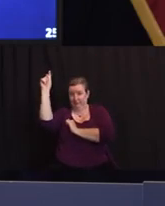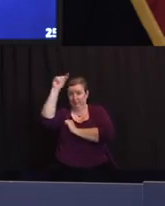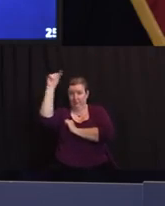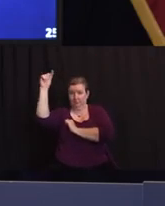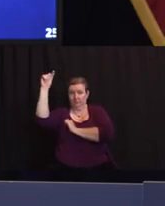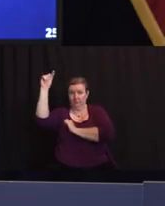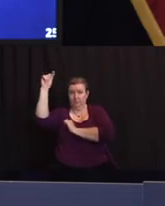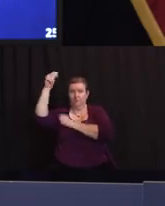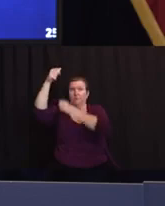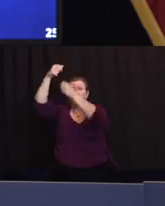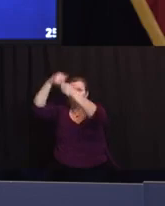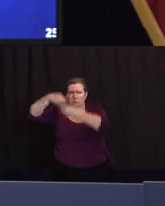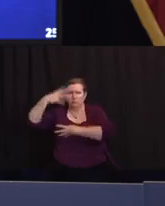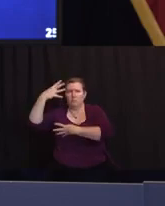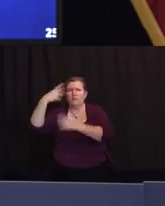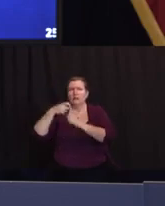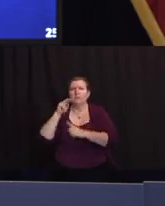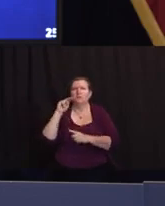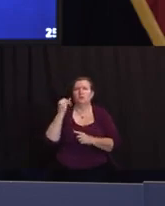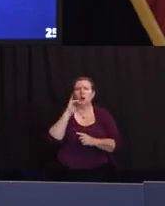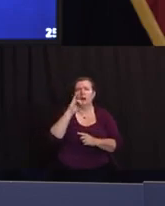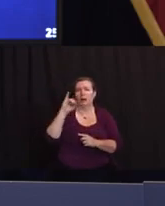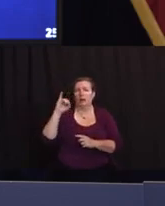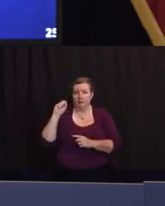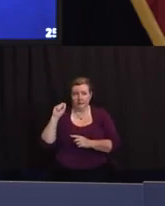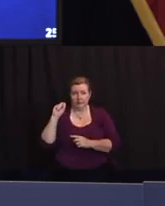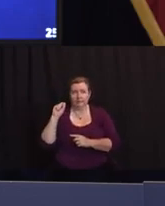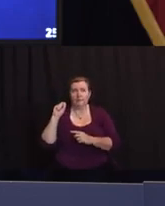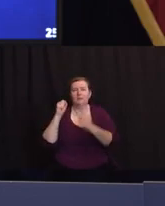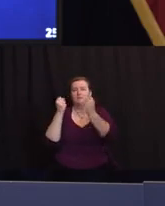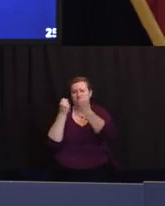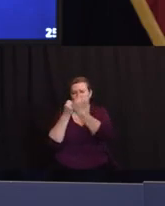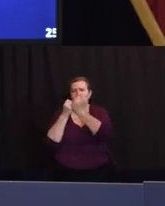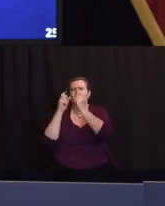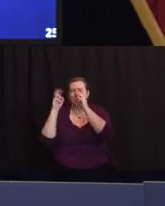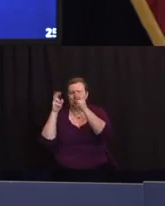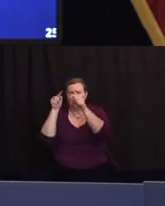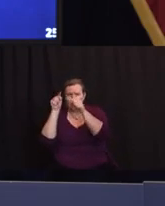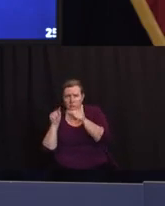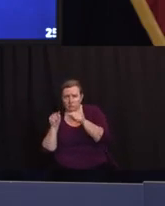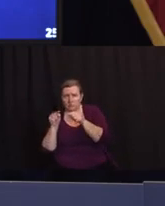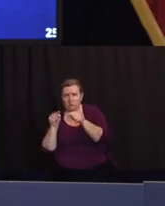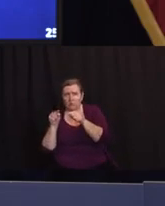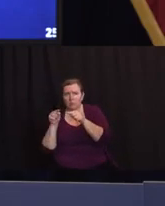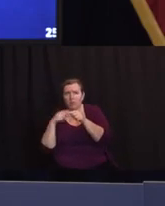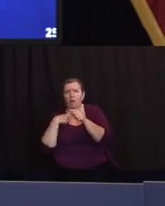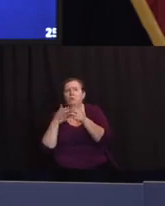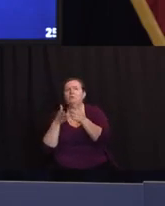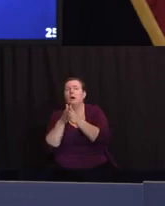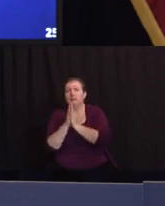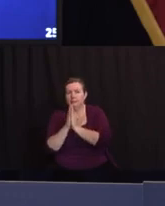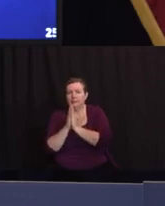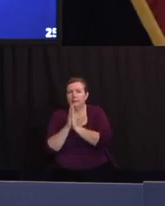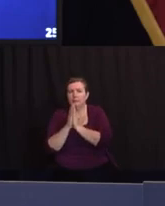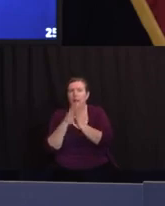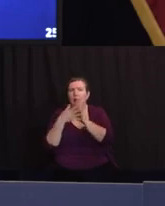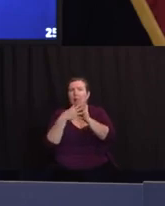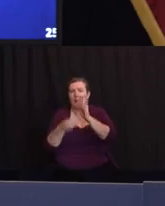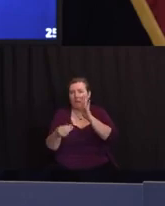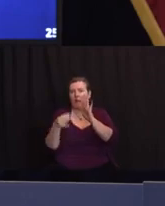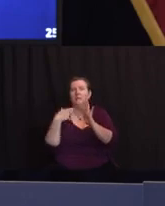NJIIS support topics, then choose I want to request a copy of my immunization record